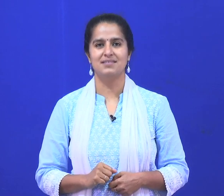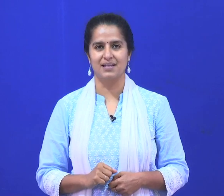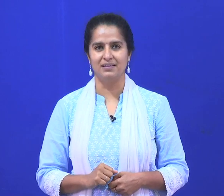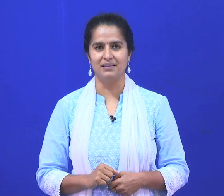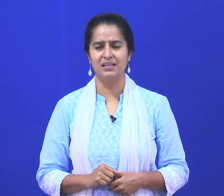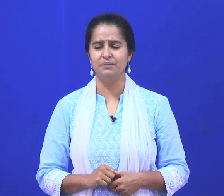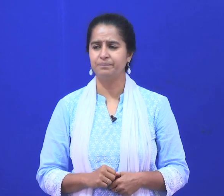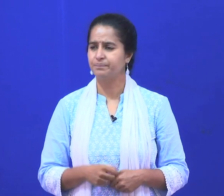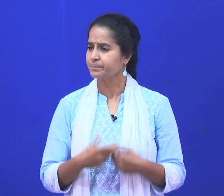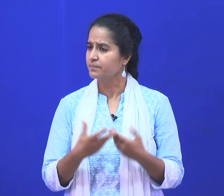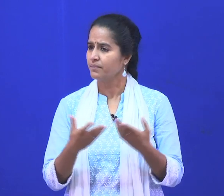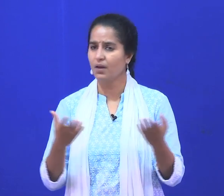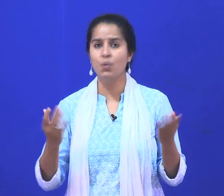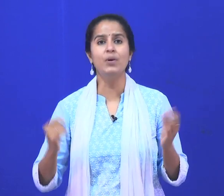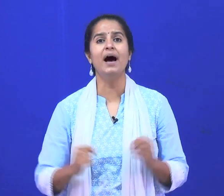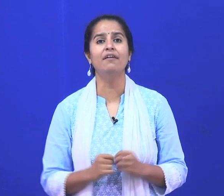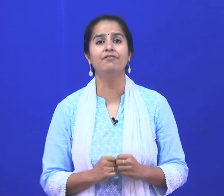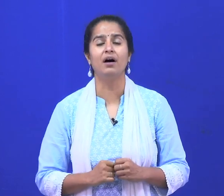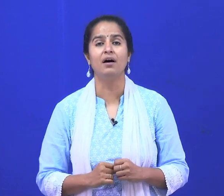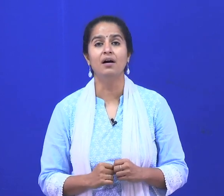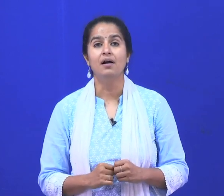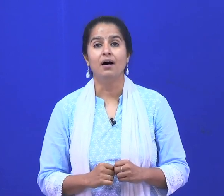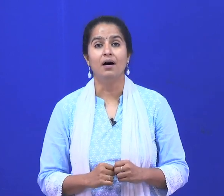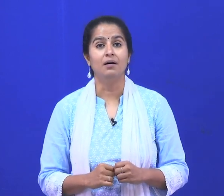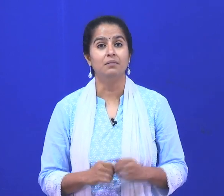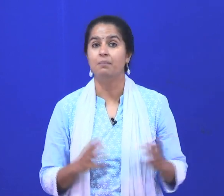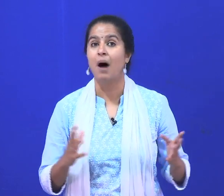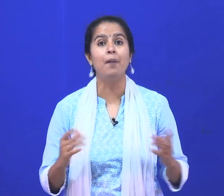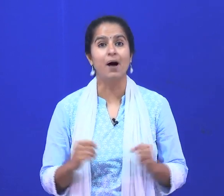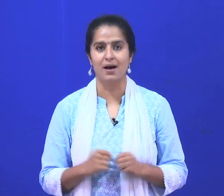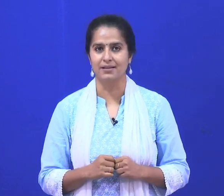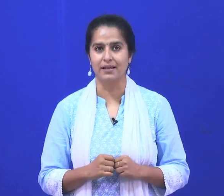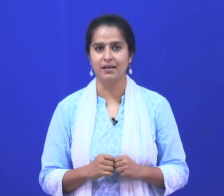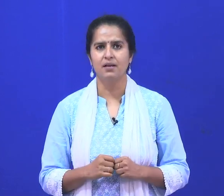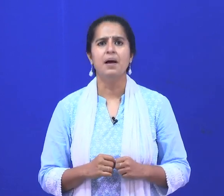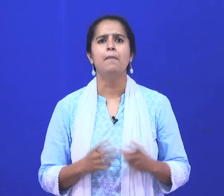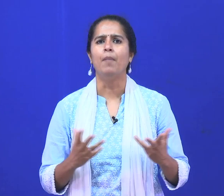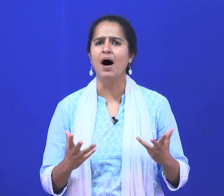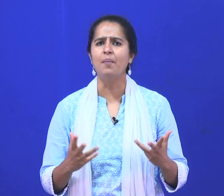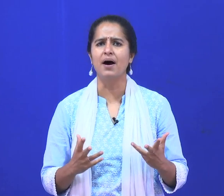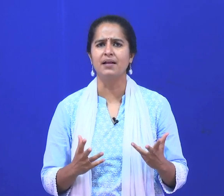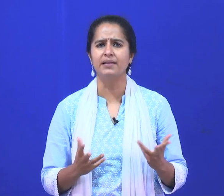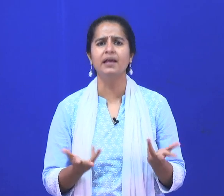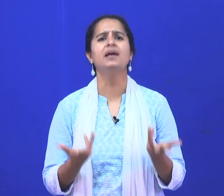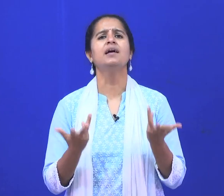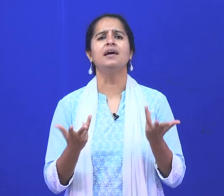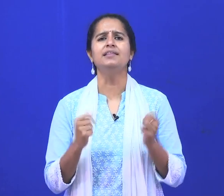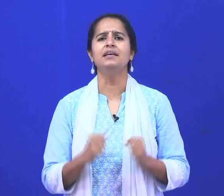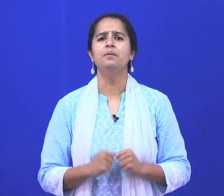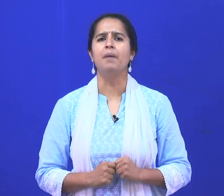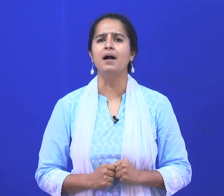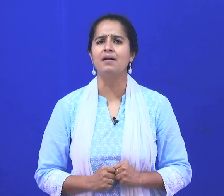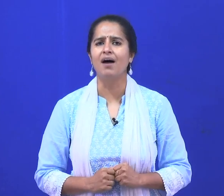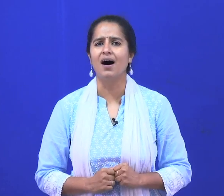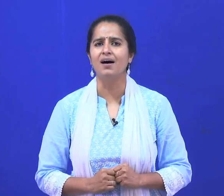angulyaha santi. We have Mahabharate.